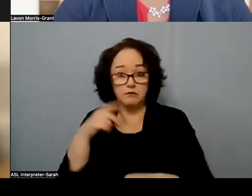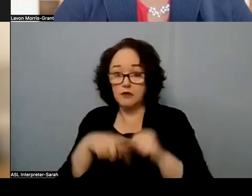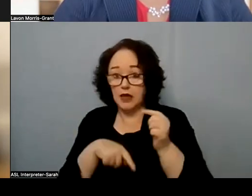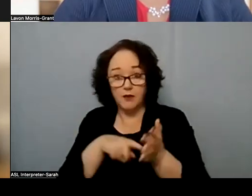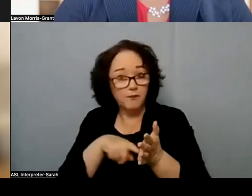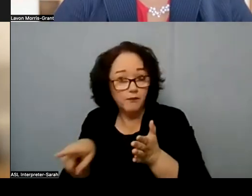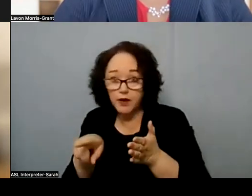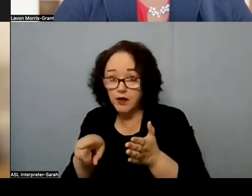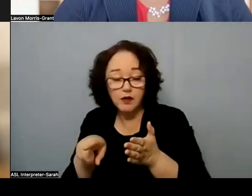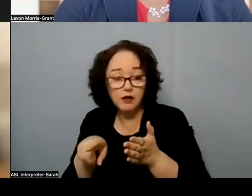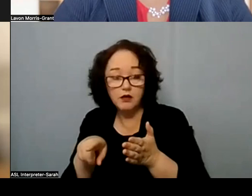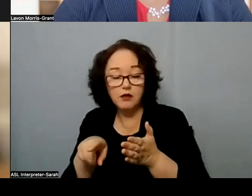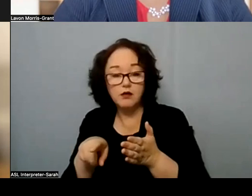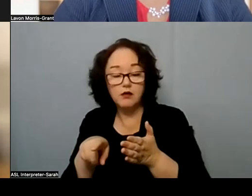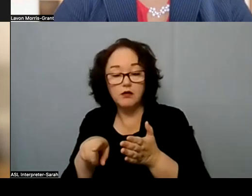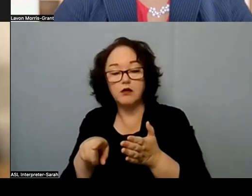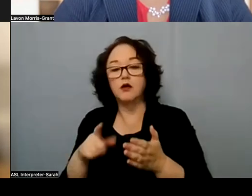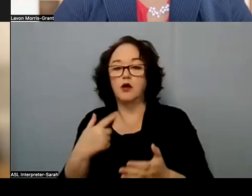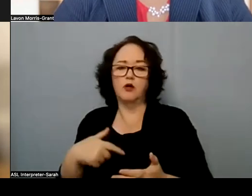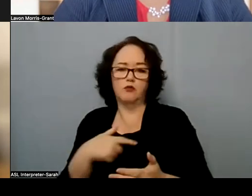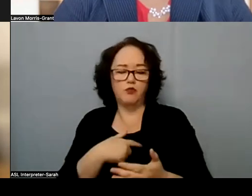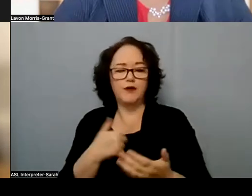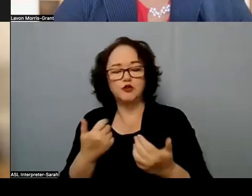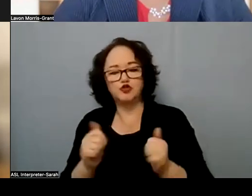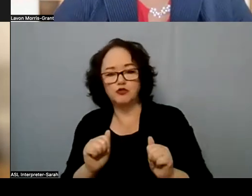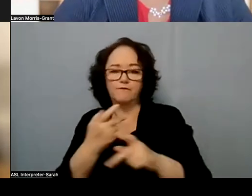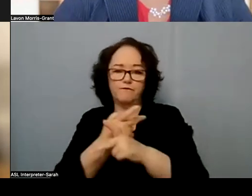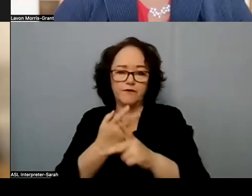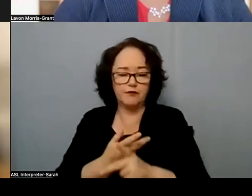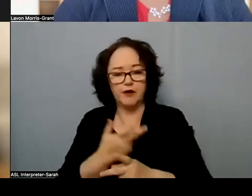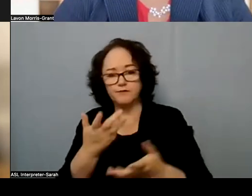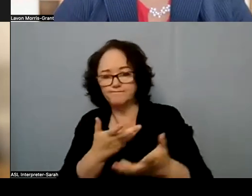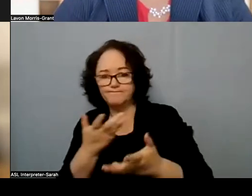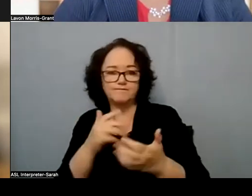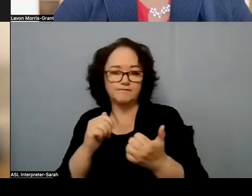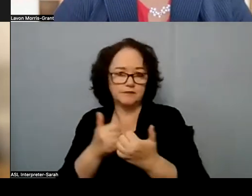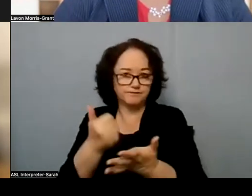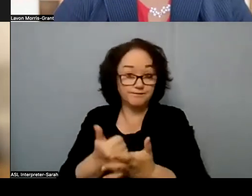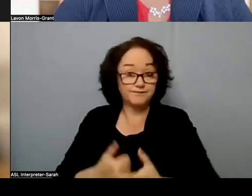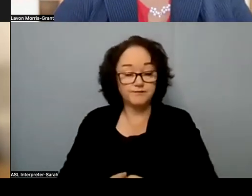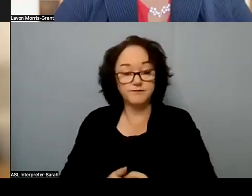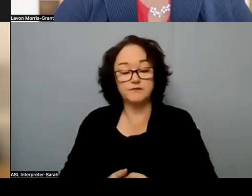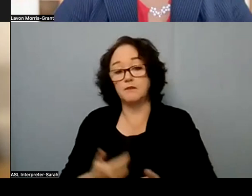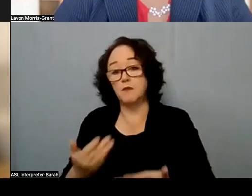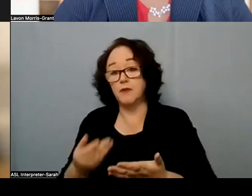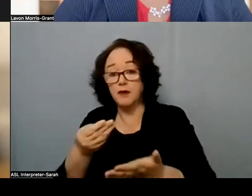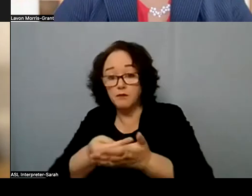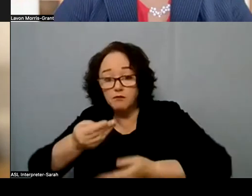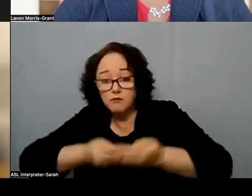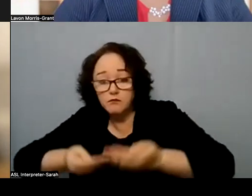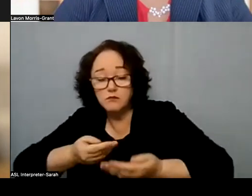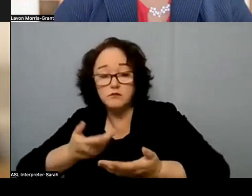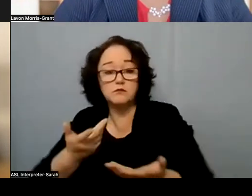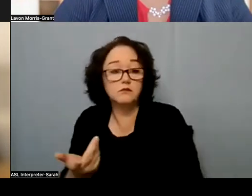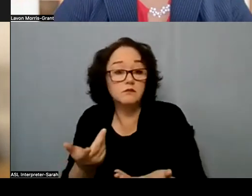imposed that policy. So we work around if there are issues there, like we can work on budgeting with folks to kind of see, can we adjust the